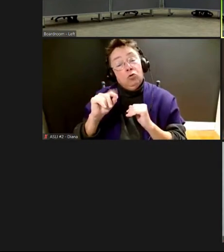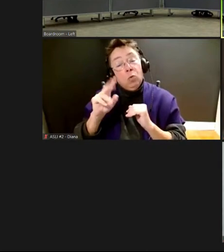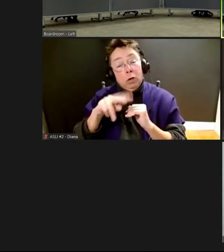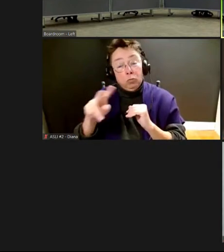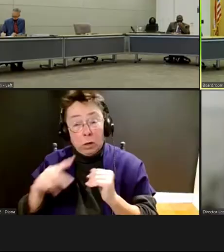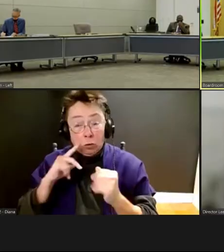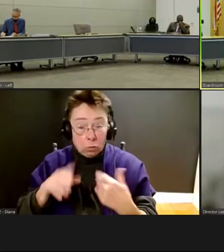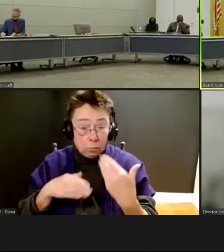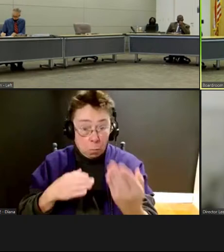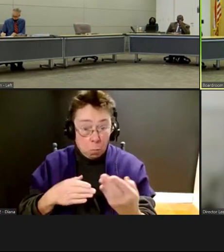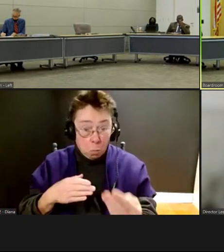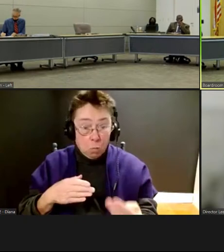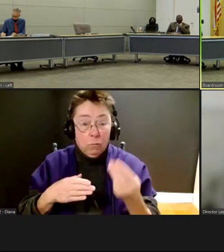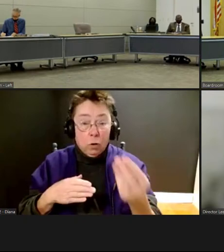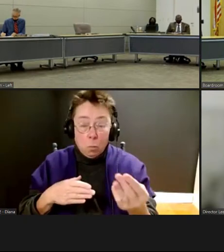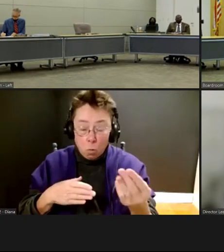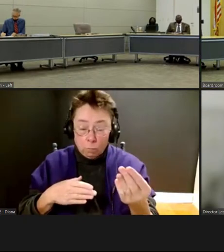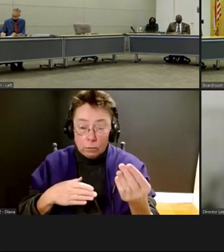14th, 2022. So moved.